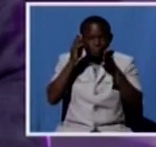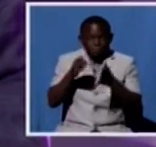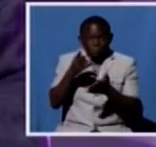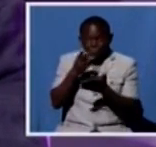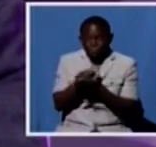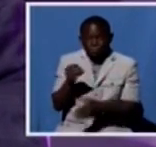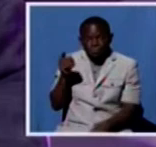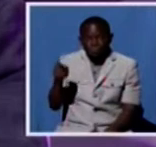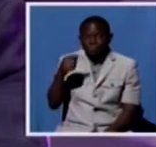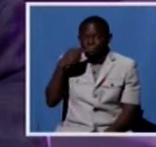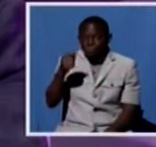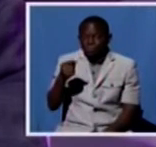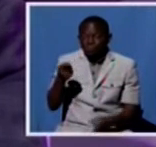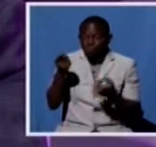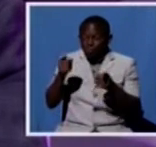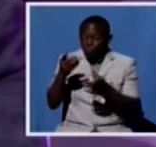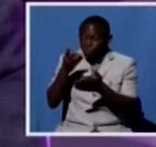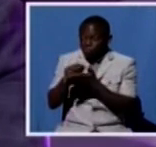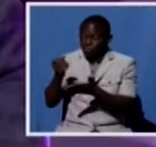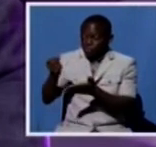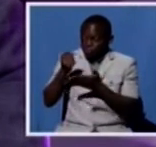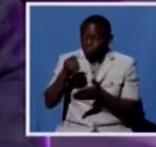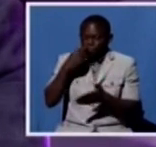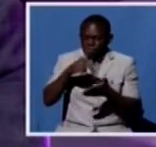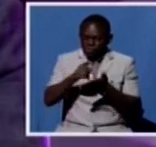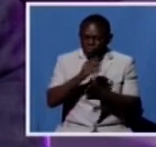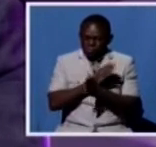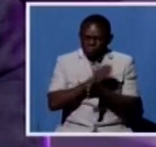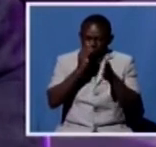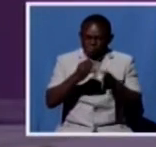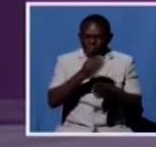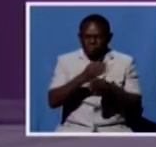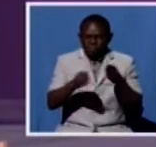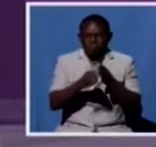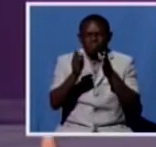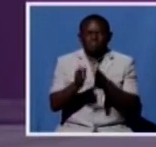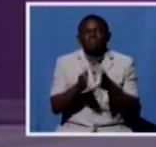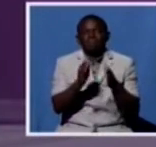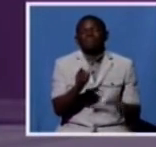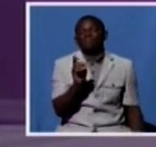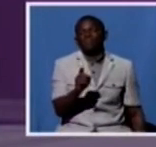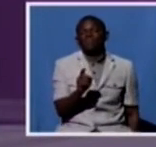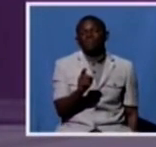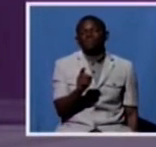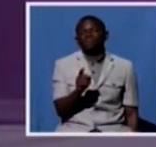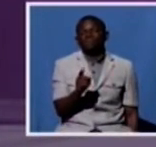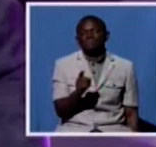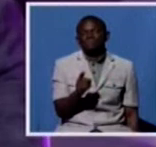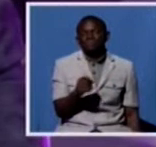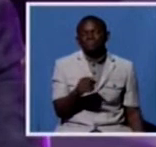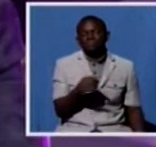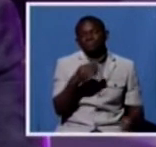that's with the effect on them is quite huge. It's quite huge. Yeah. So it's essentially an issue of